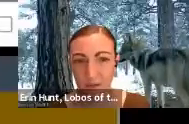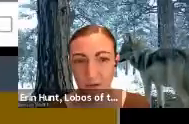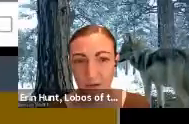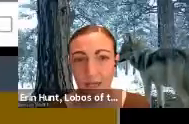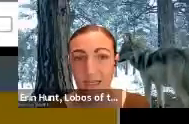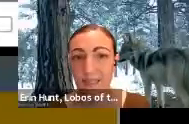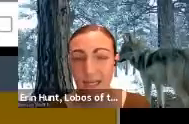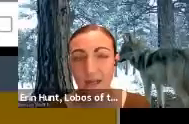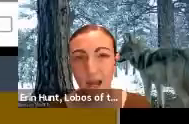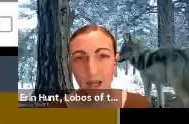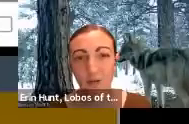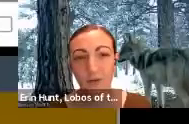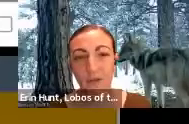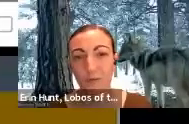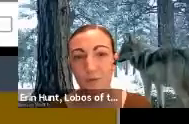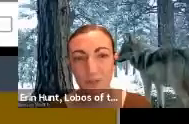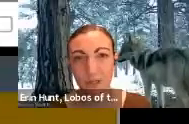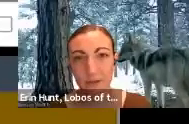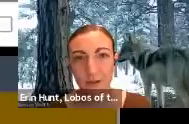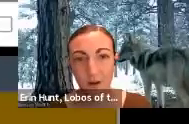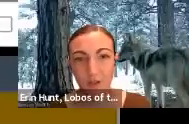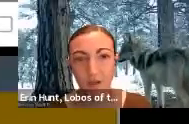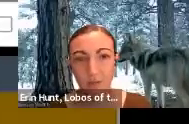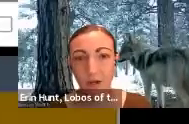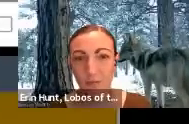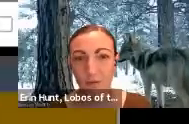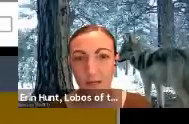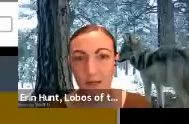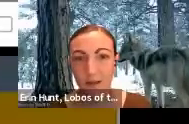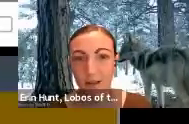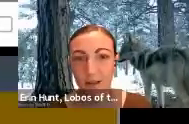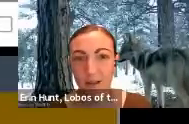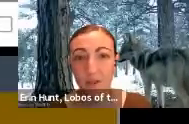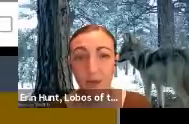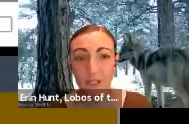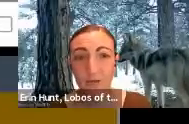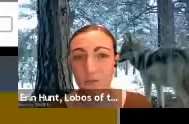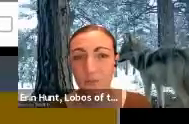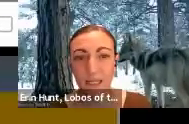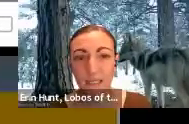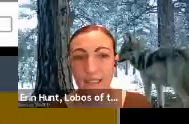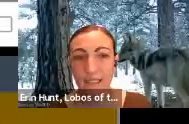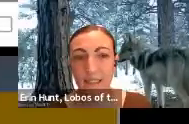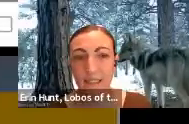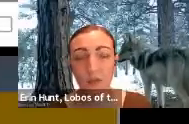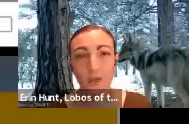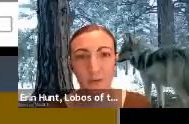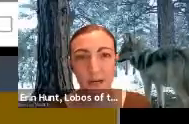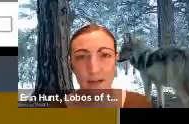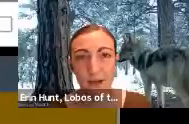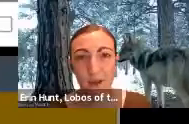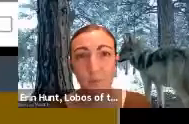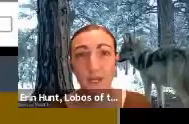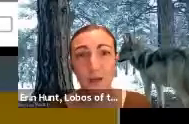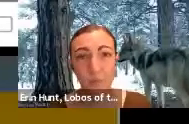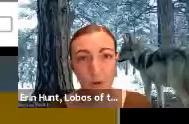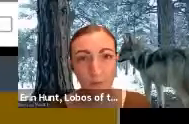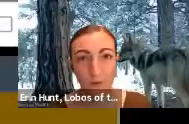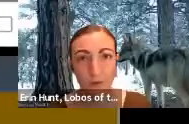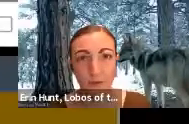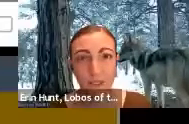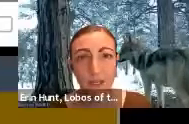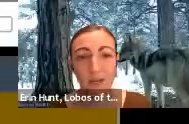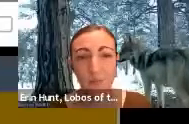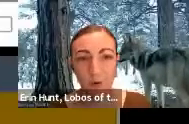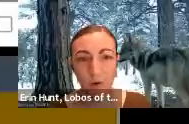and New Mexico is inadequate for ensuring their long-term recovery. The best wolf scientists in the world agree we need